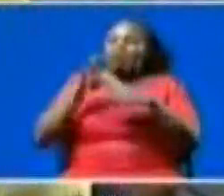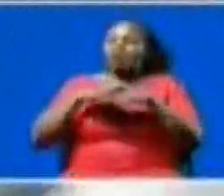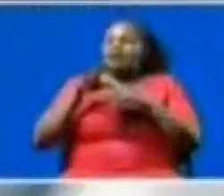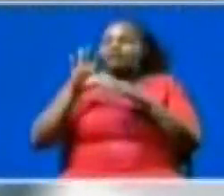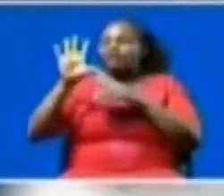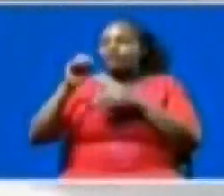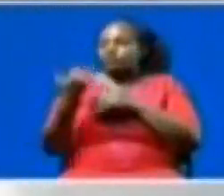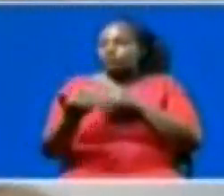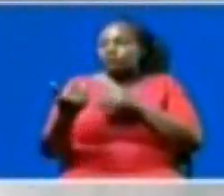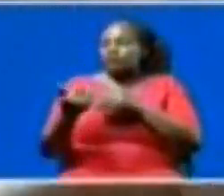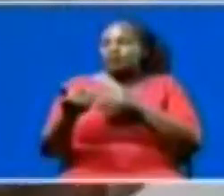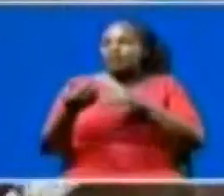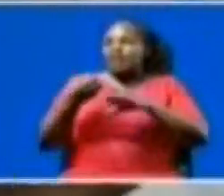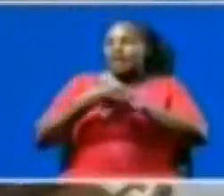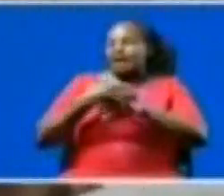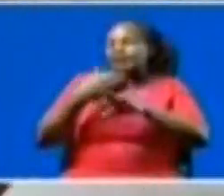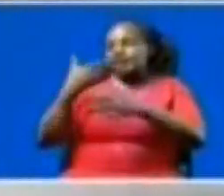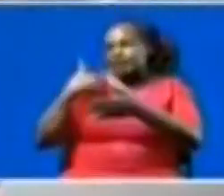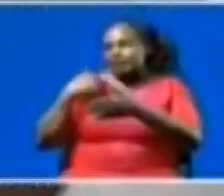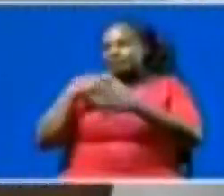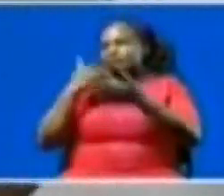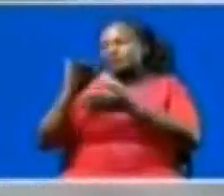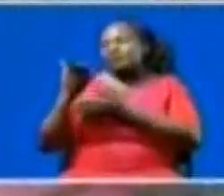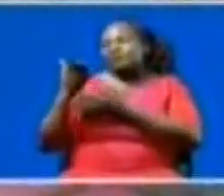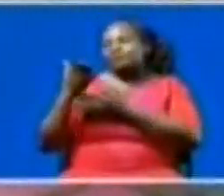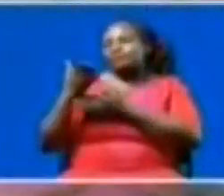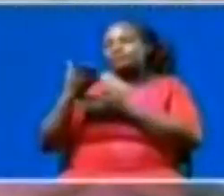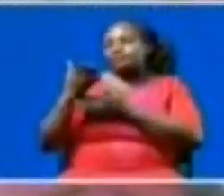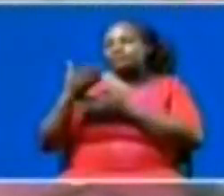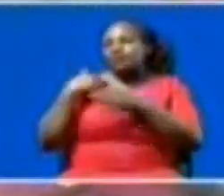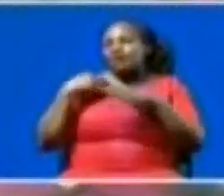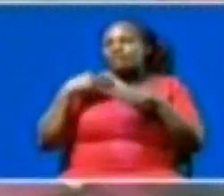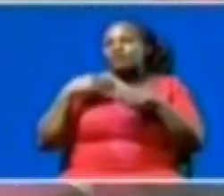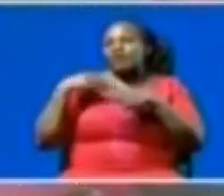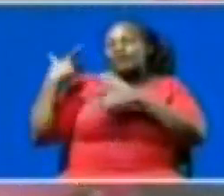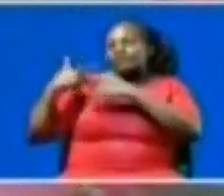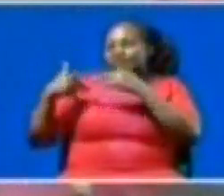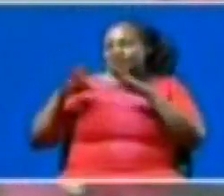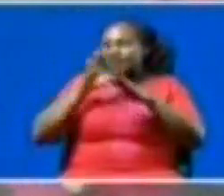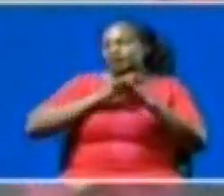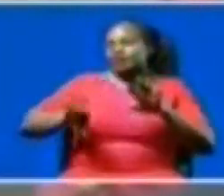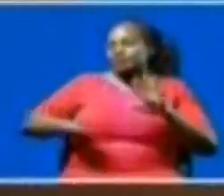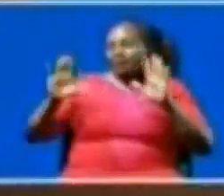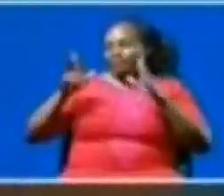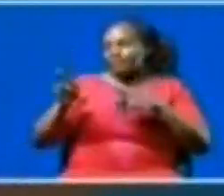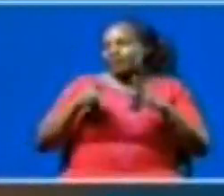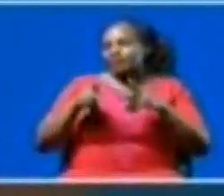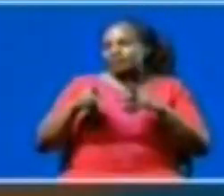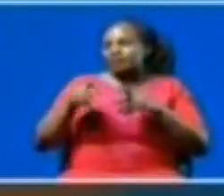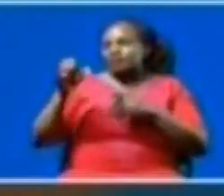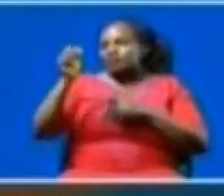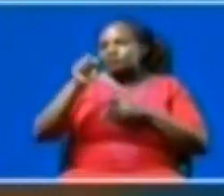50 children diagnosed and seeking treatment for cancer are having their annual Christmas party.